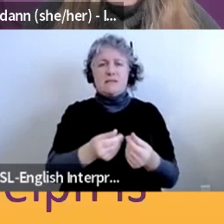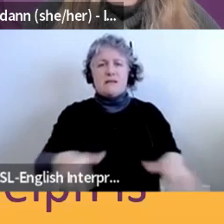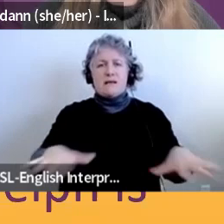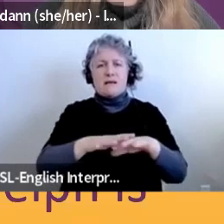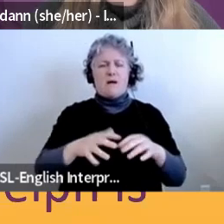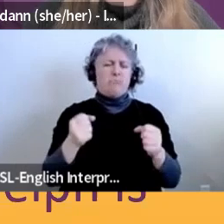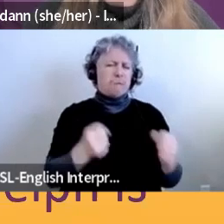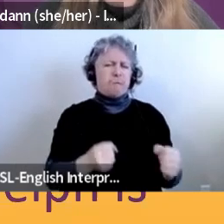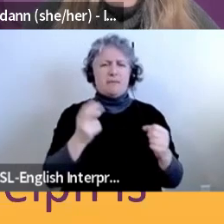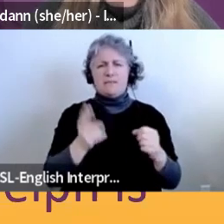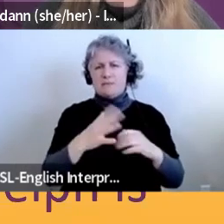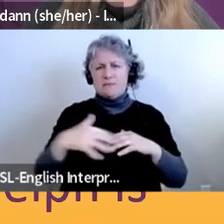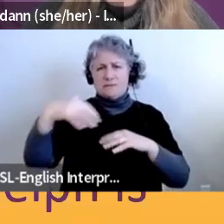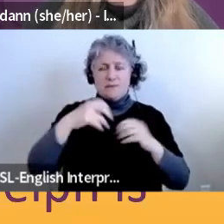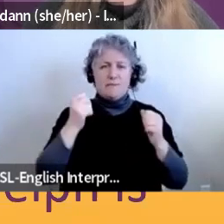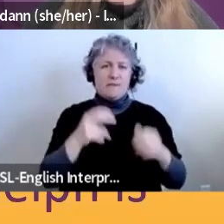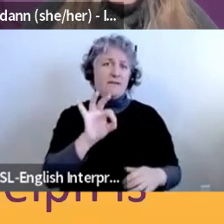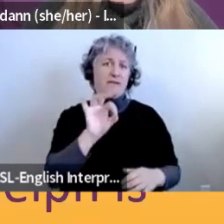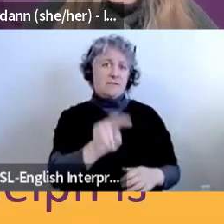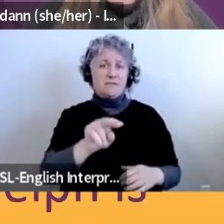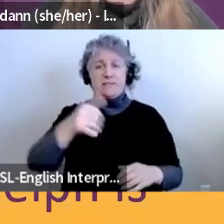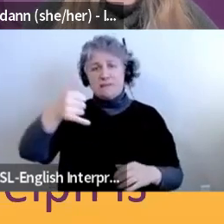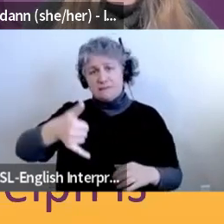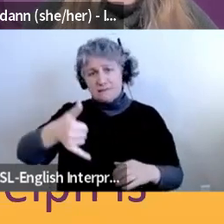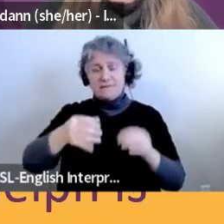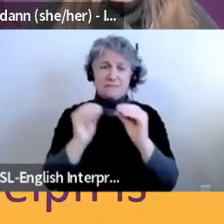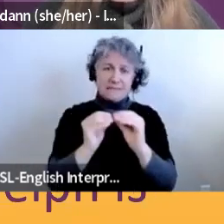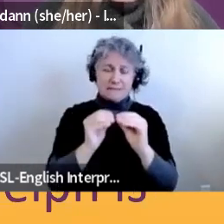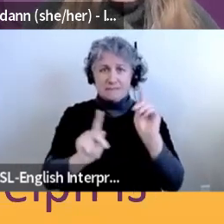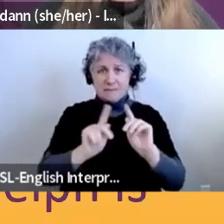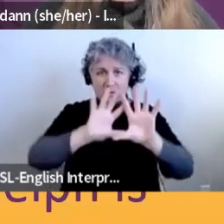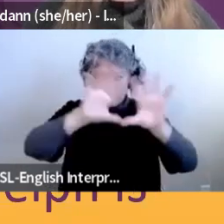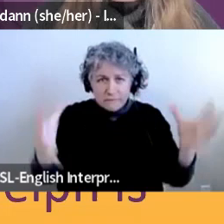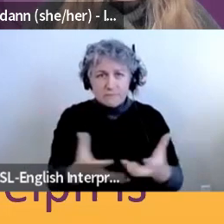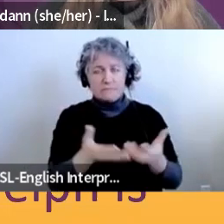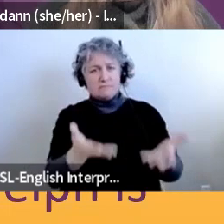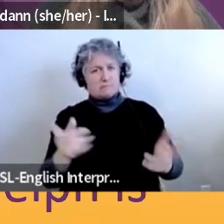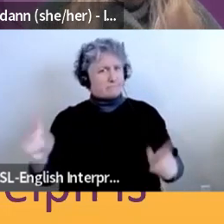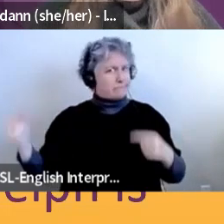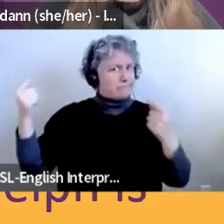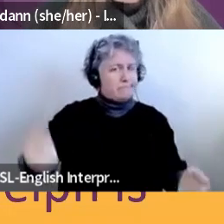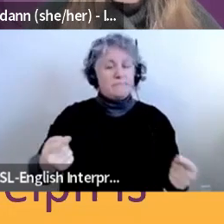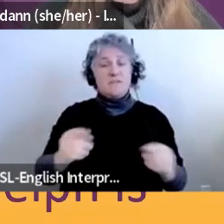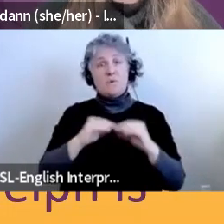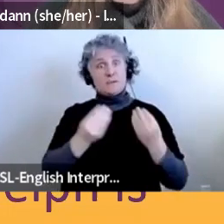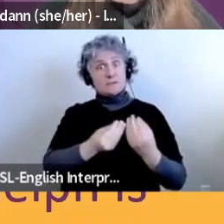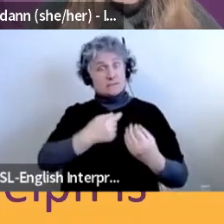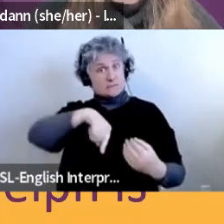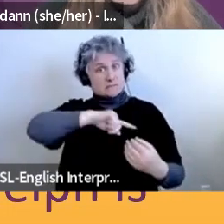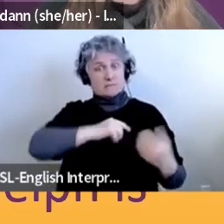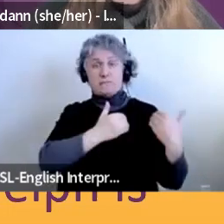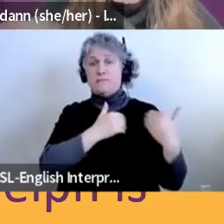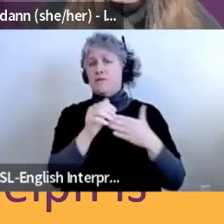Indigenous history and home to many First Nations, Inuit, and Métis people today. As an organization, we have a responsibility for the